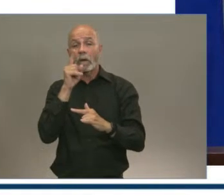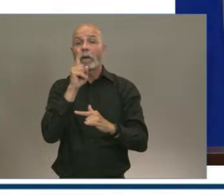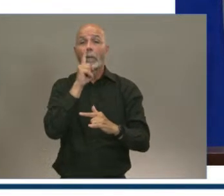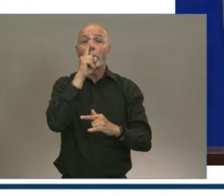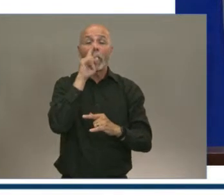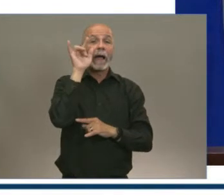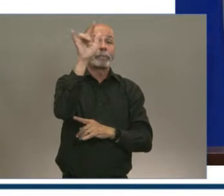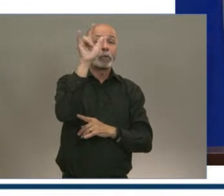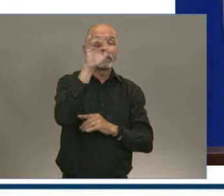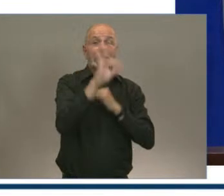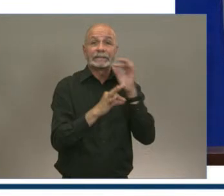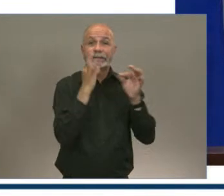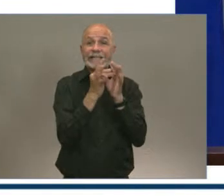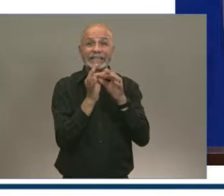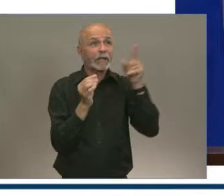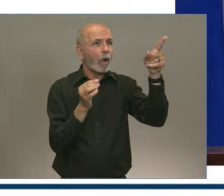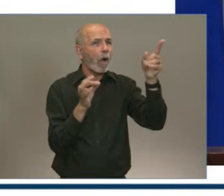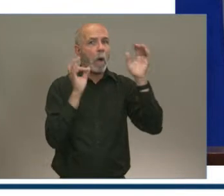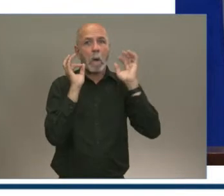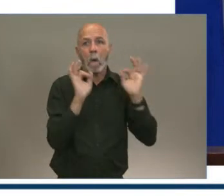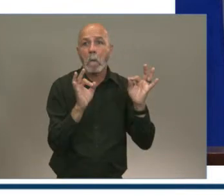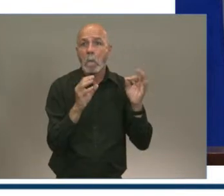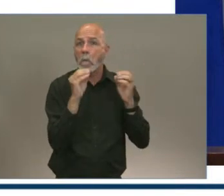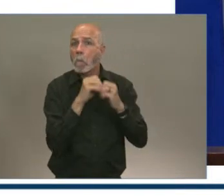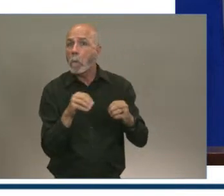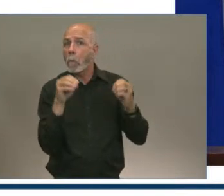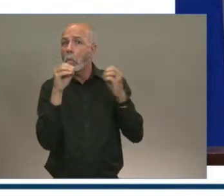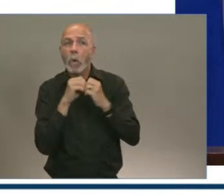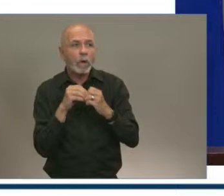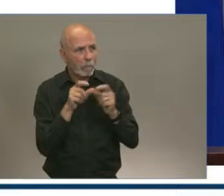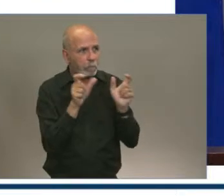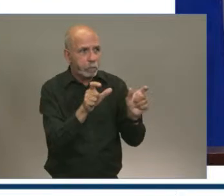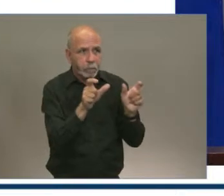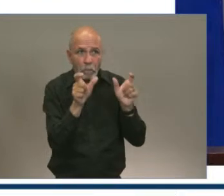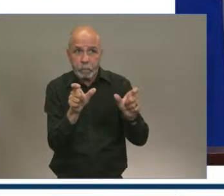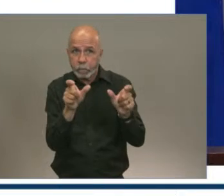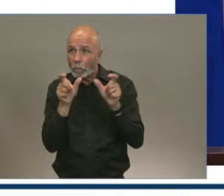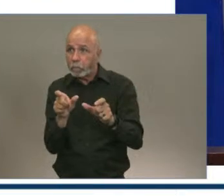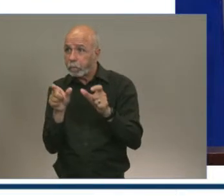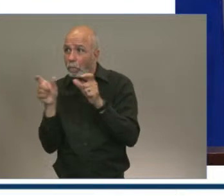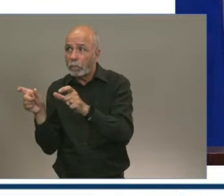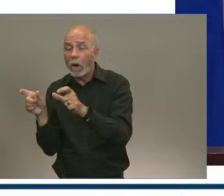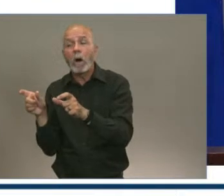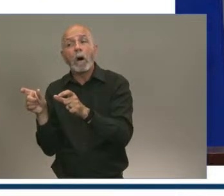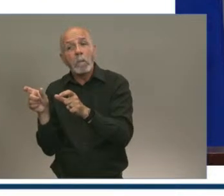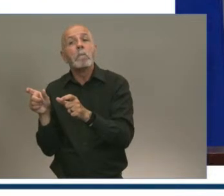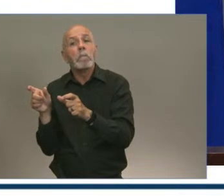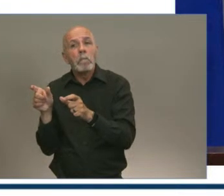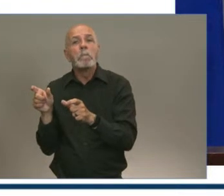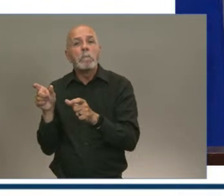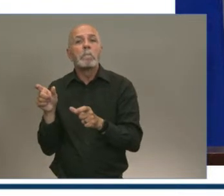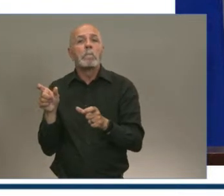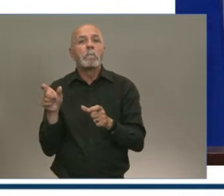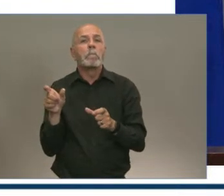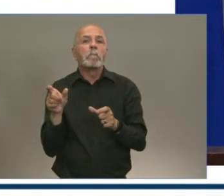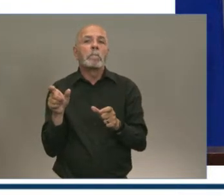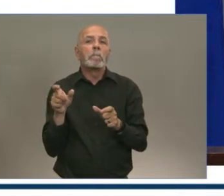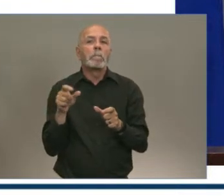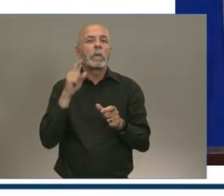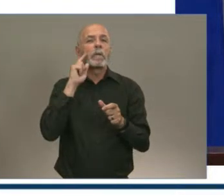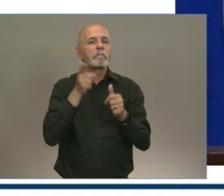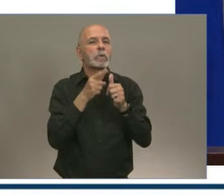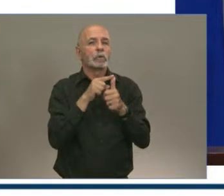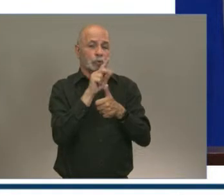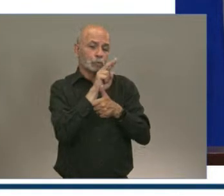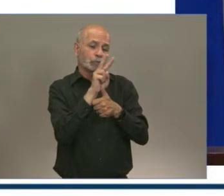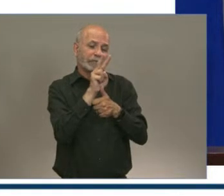we're putting in place for broader protection. But beyond that, I still think that going through, if you look at the 2-week intervals, we have